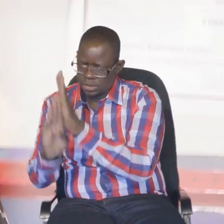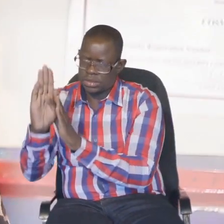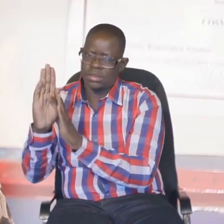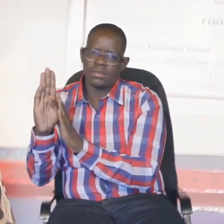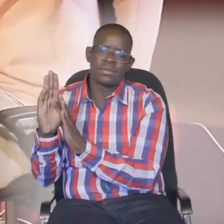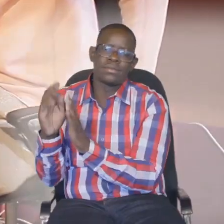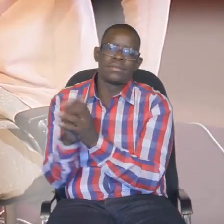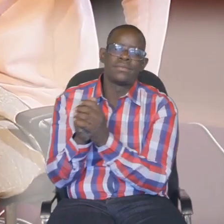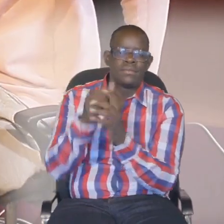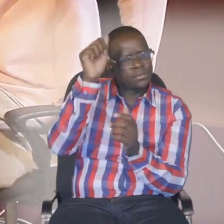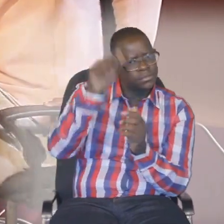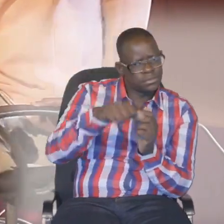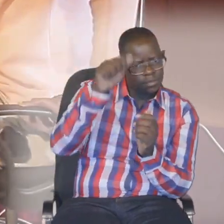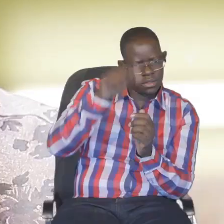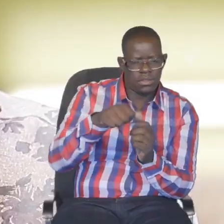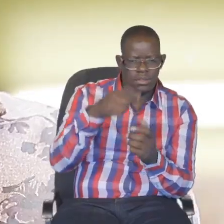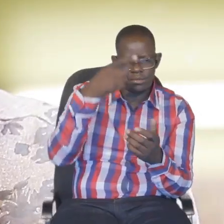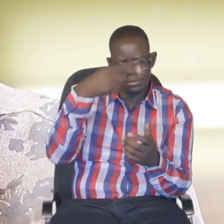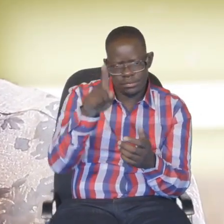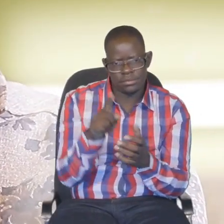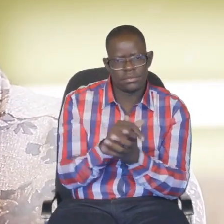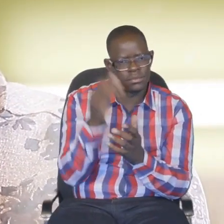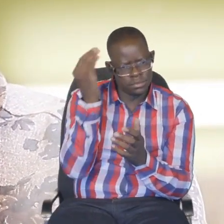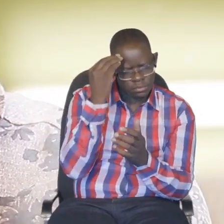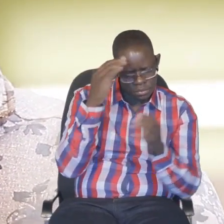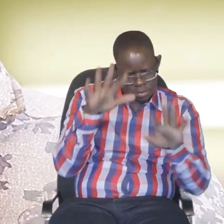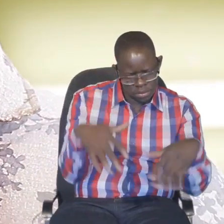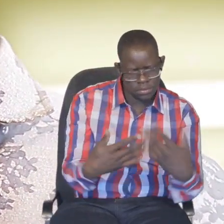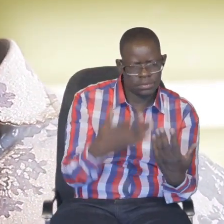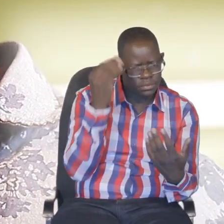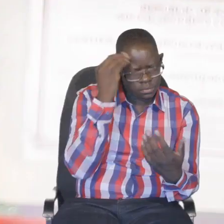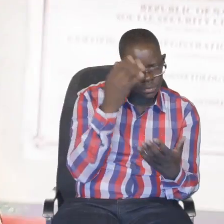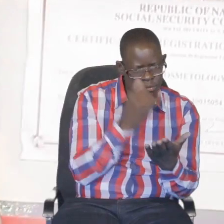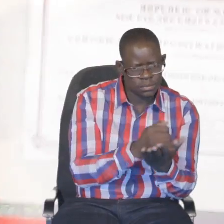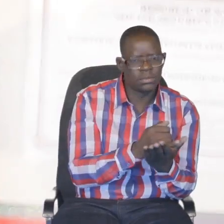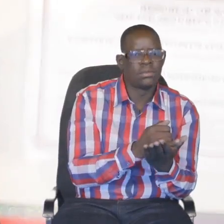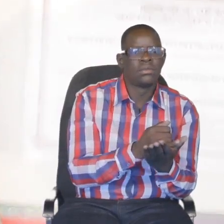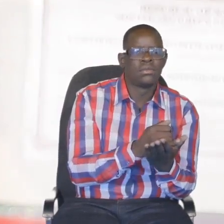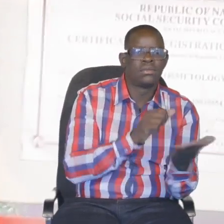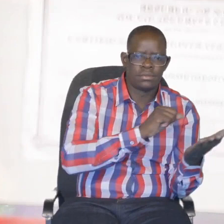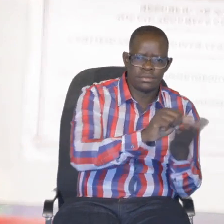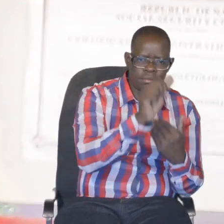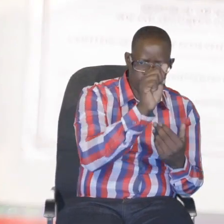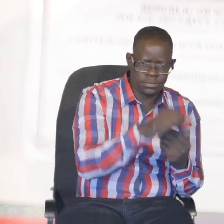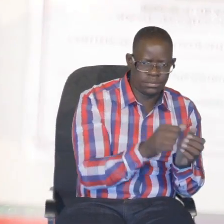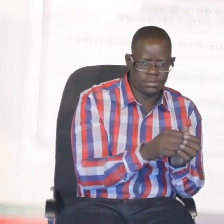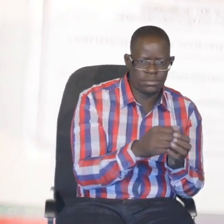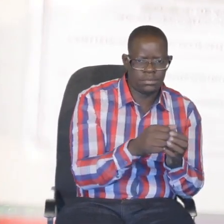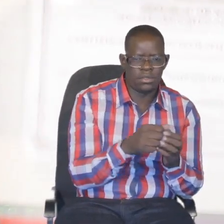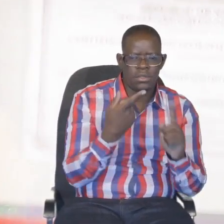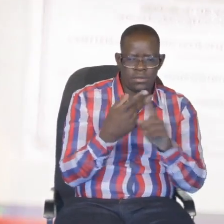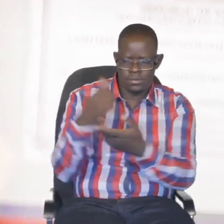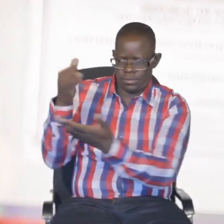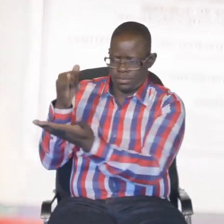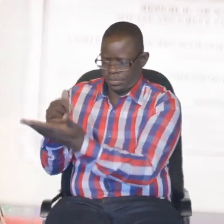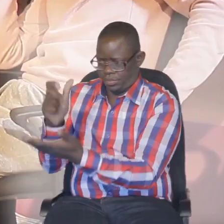the creditors account. Yes, that's correct. Now you know how much you owe your creditors. Yes, now I only have to get the money from my debtors to